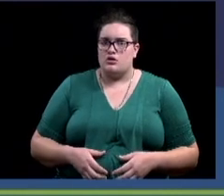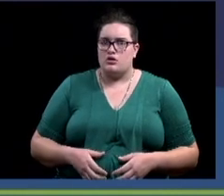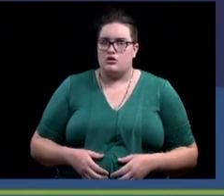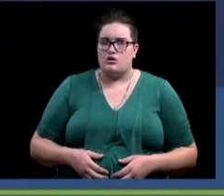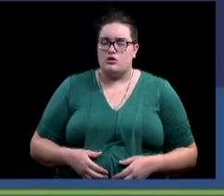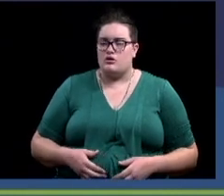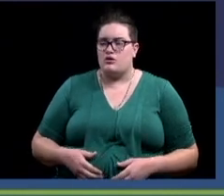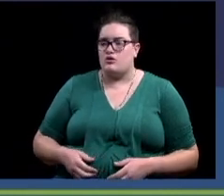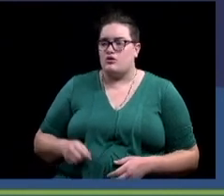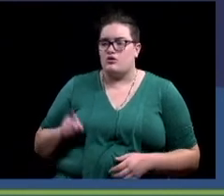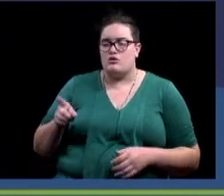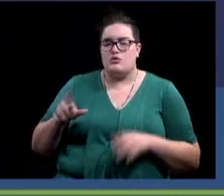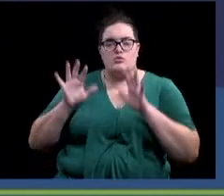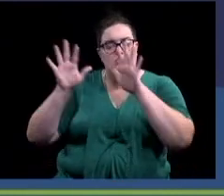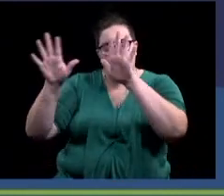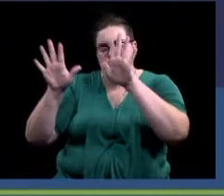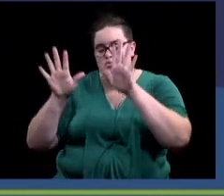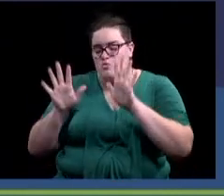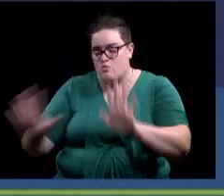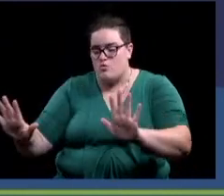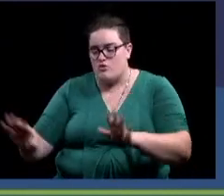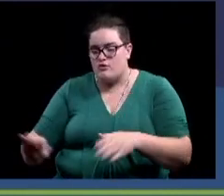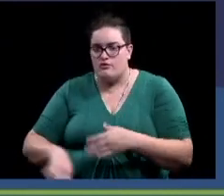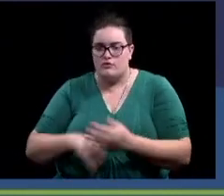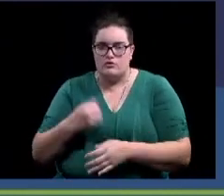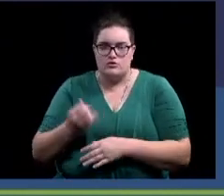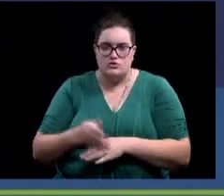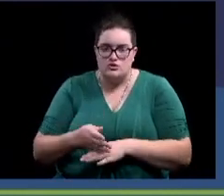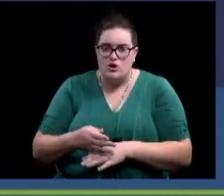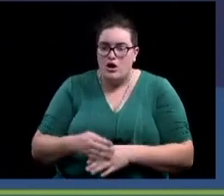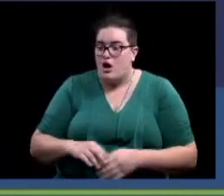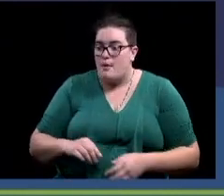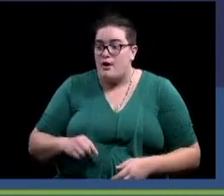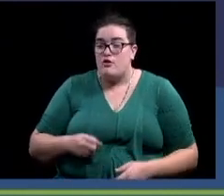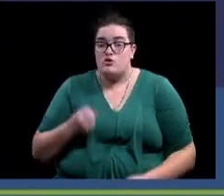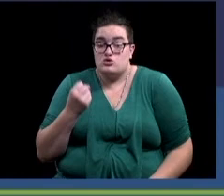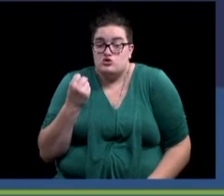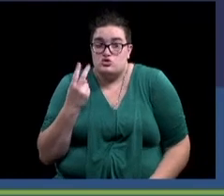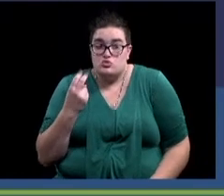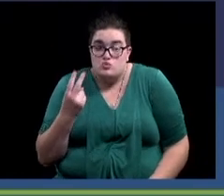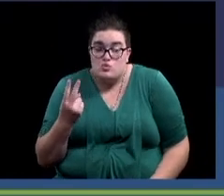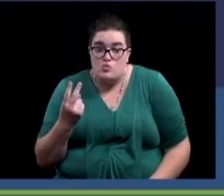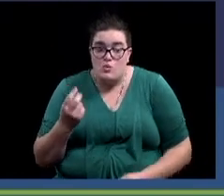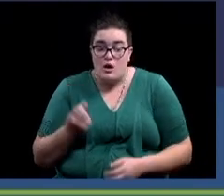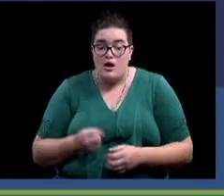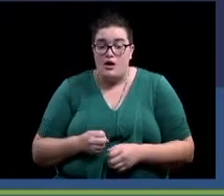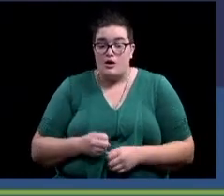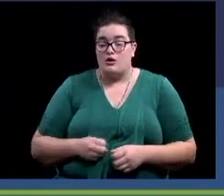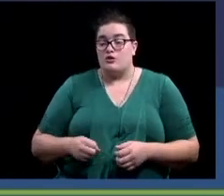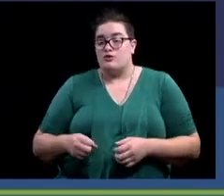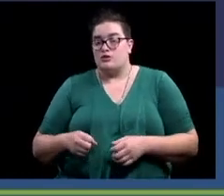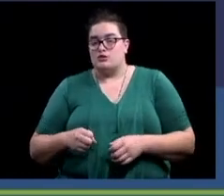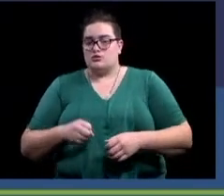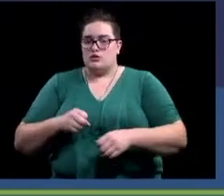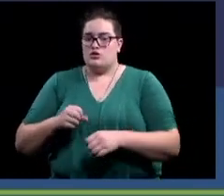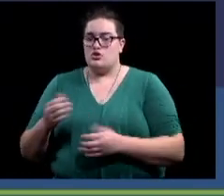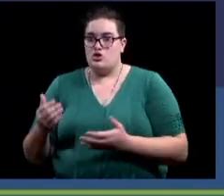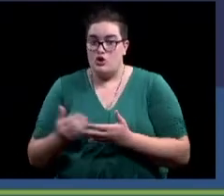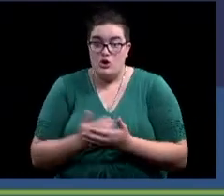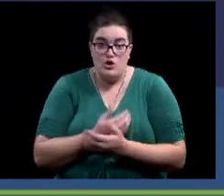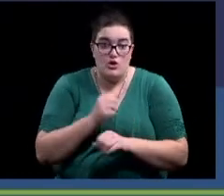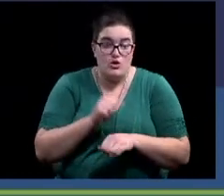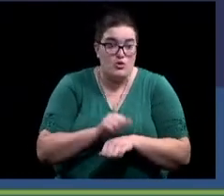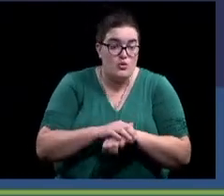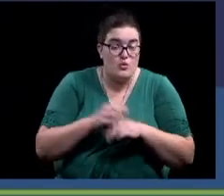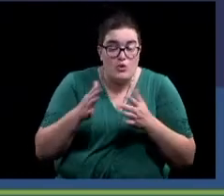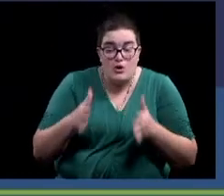students that have just graduated. One thing that I was so proud as you were acknowledging them and recognizing them is the